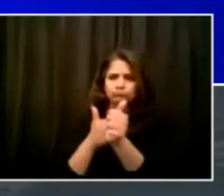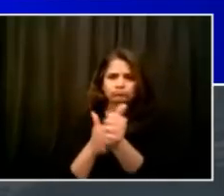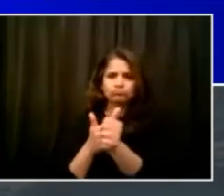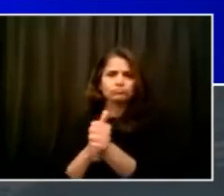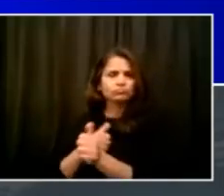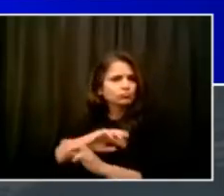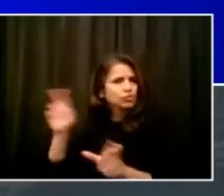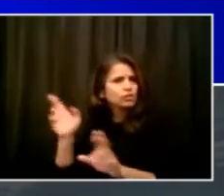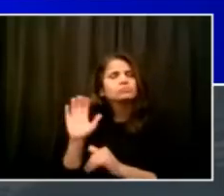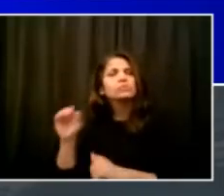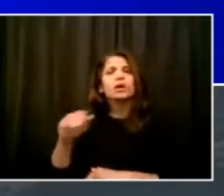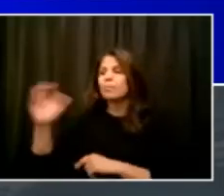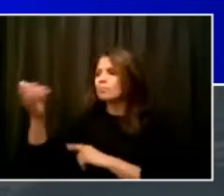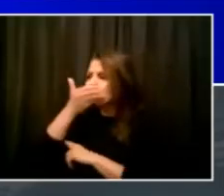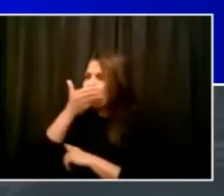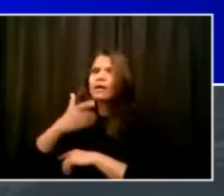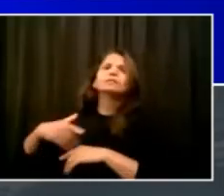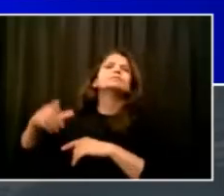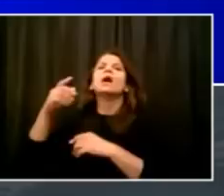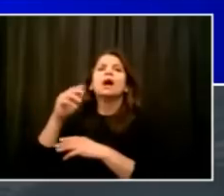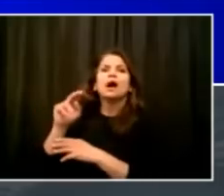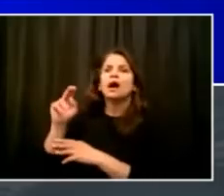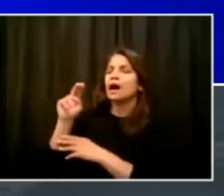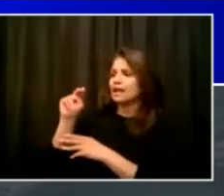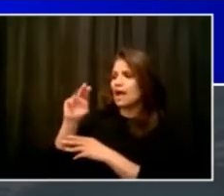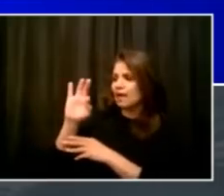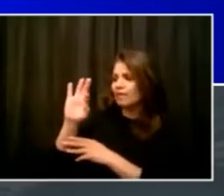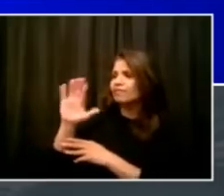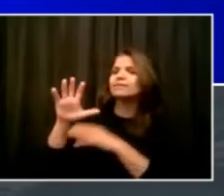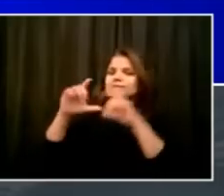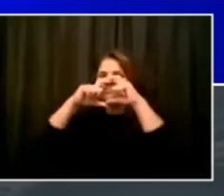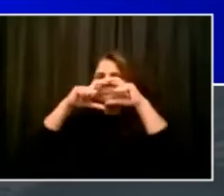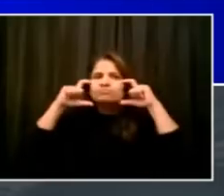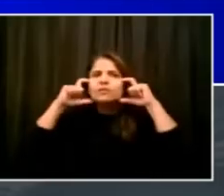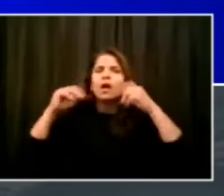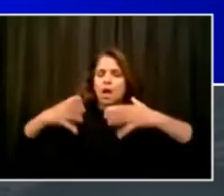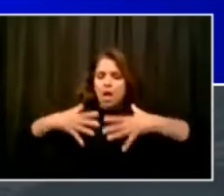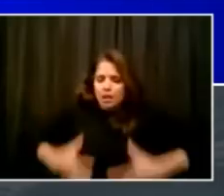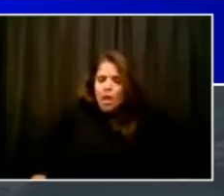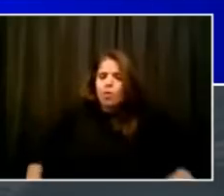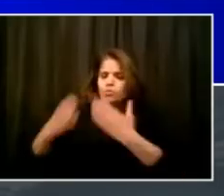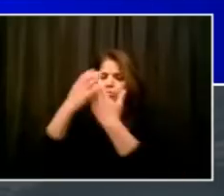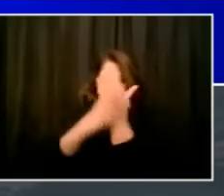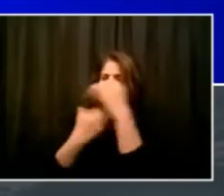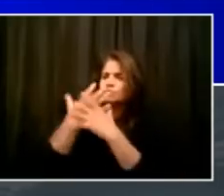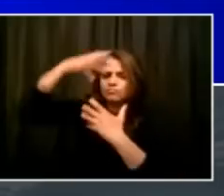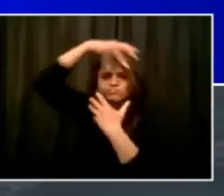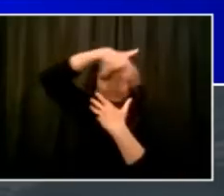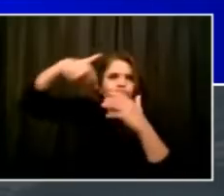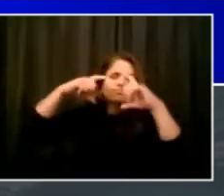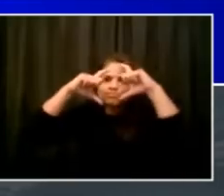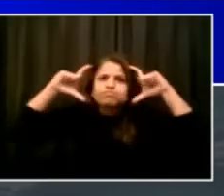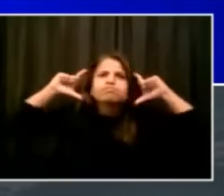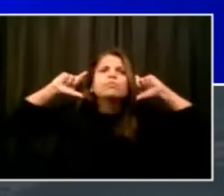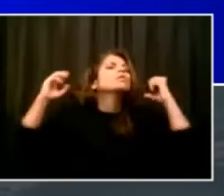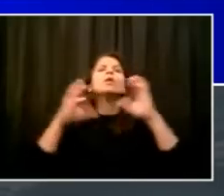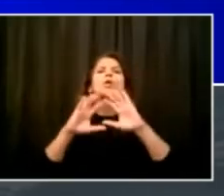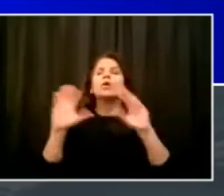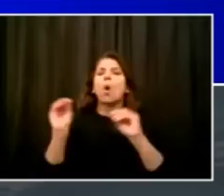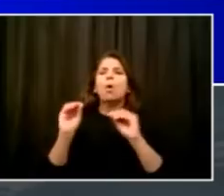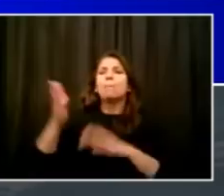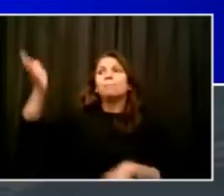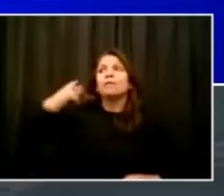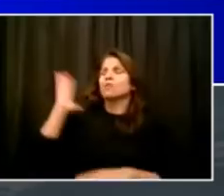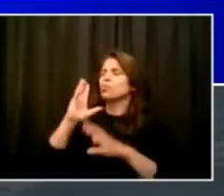masks. All of those items are now in sufficient supply to get us through the month of May